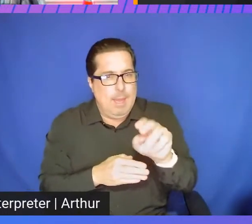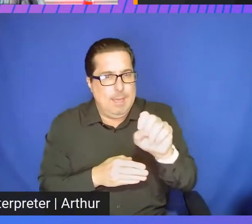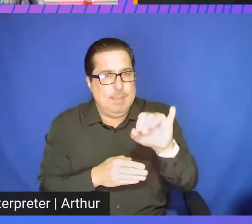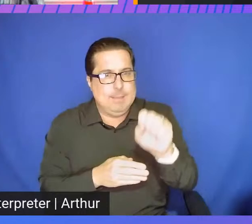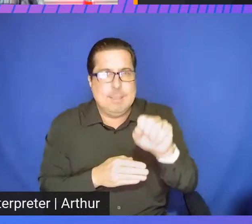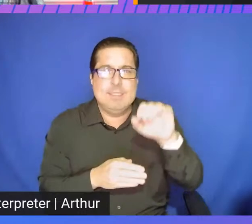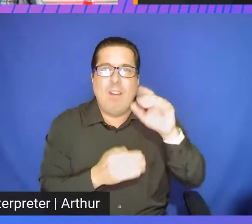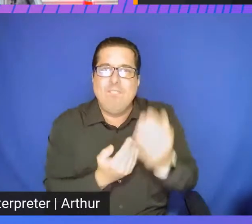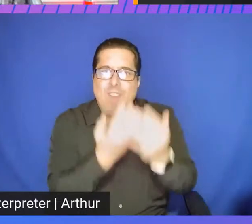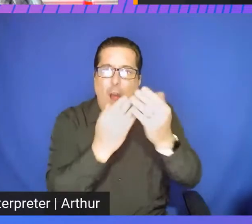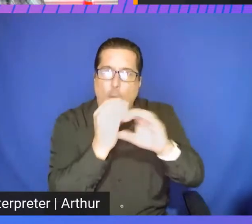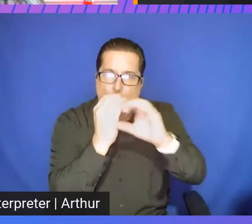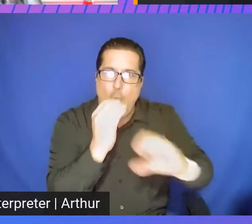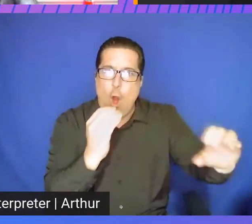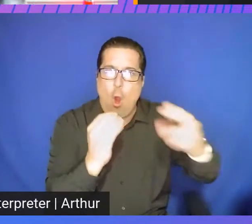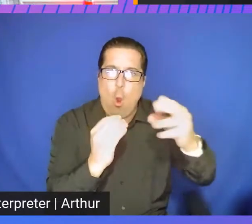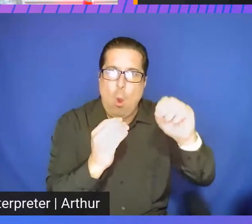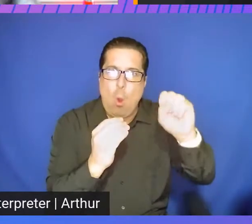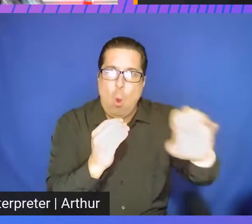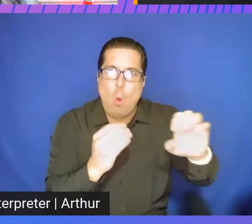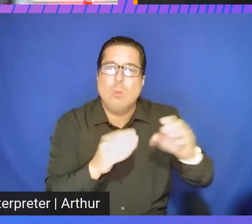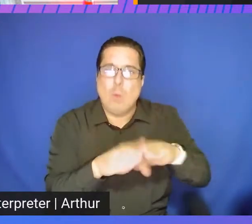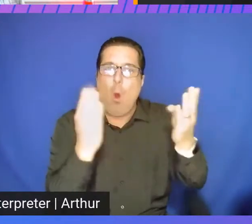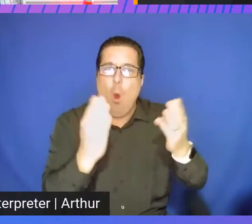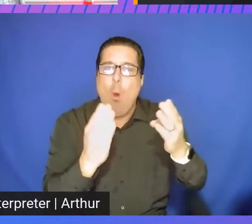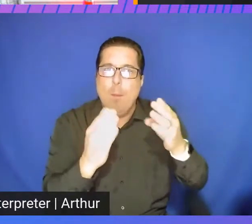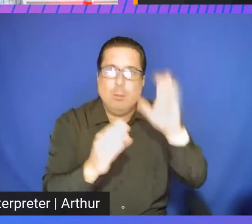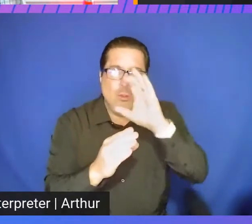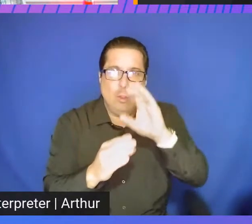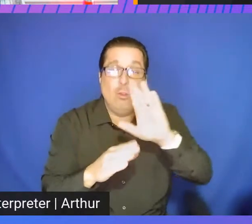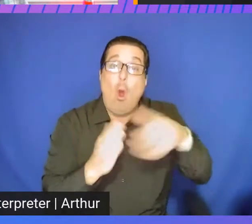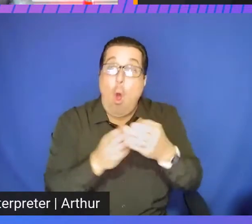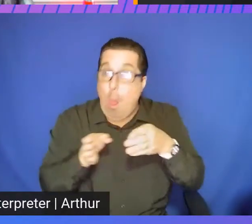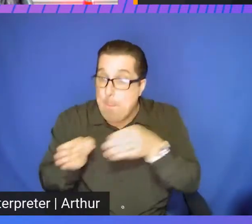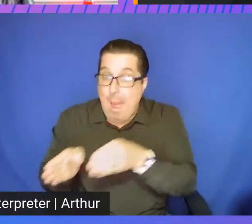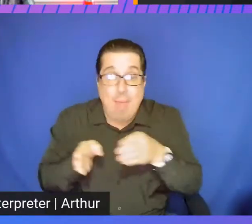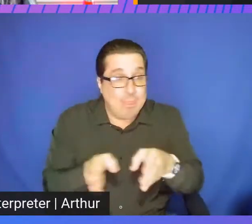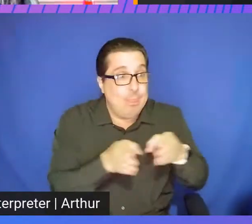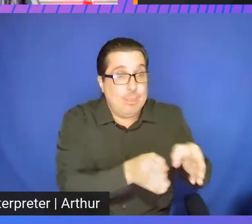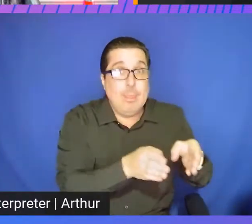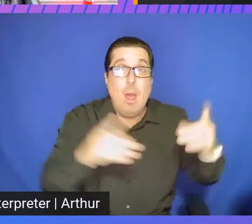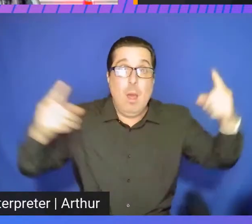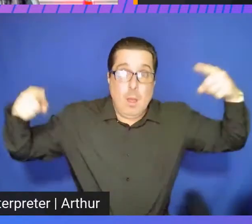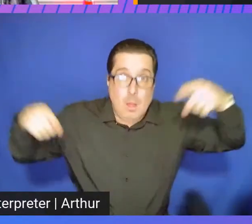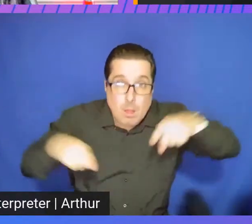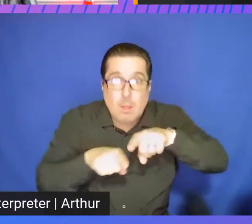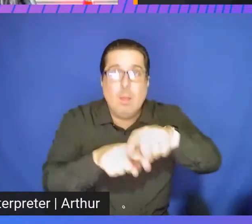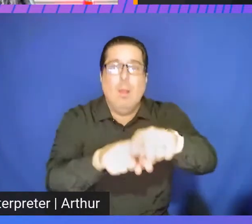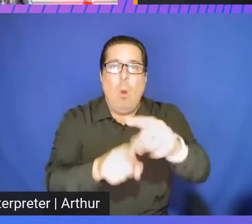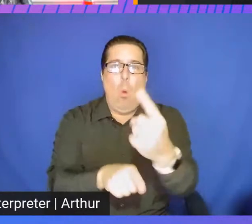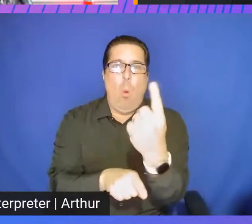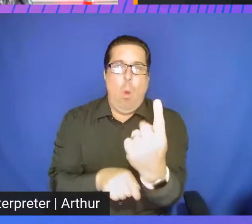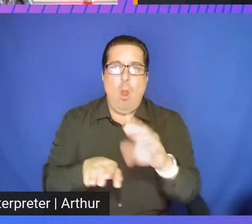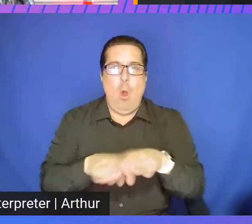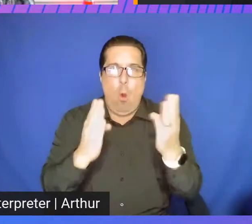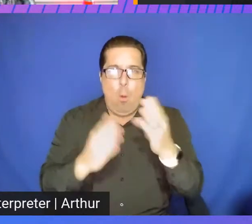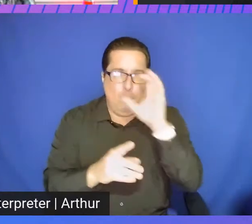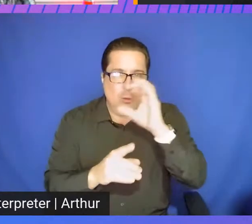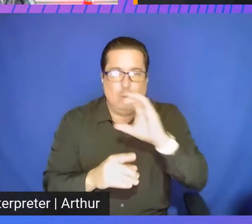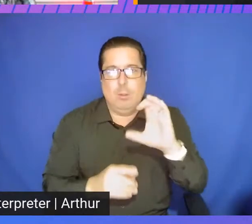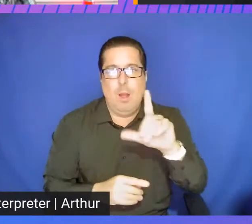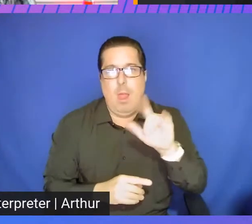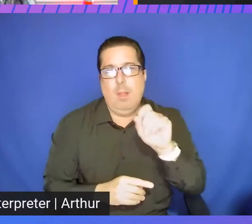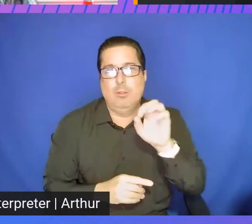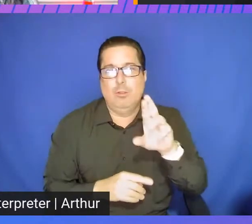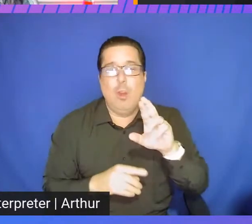that to OpenSearch as well. But all paths lead to one OpenSearch cluster. So it doesn't matter how you get